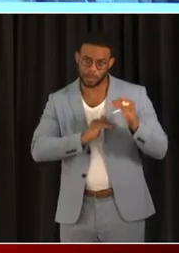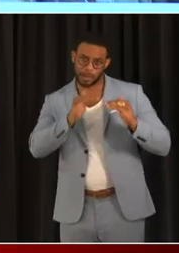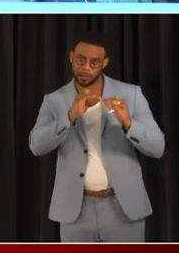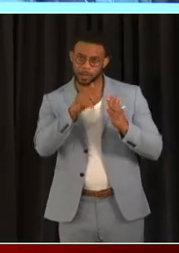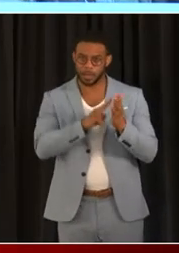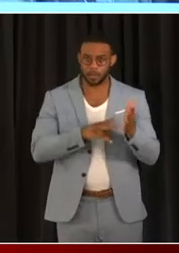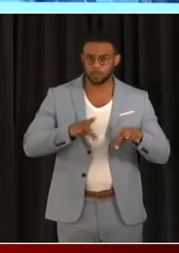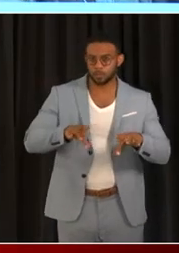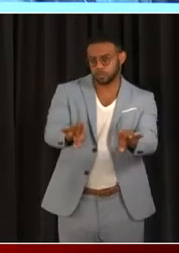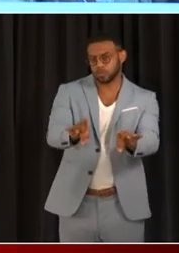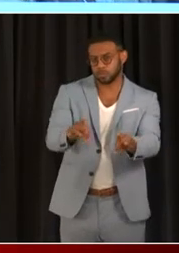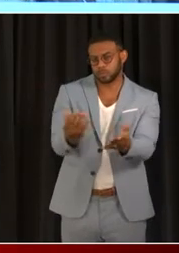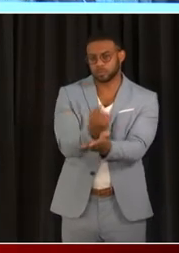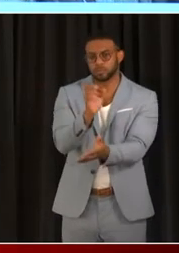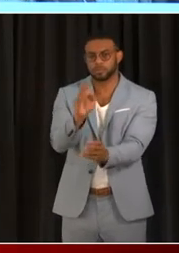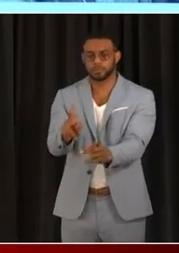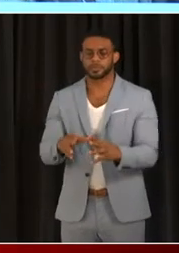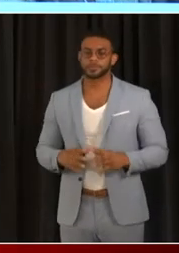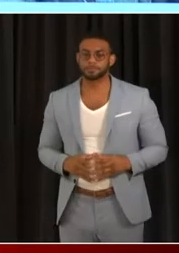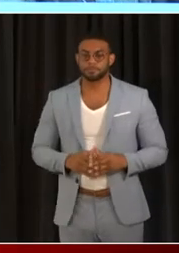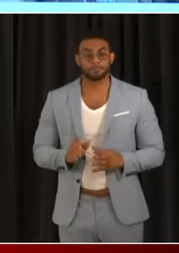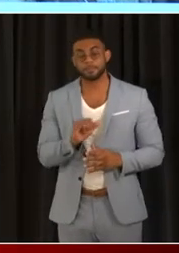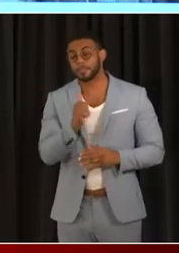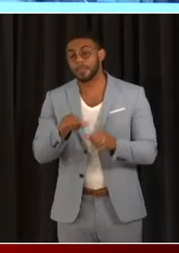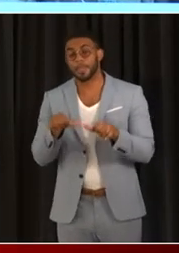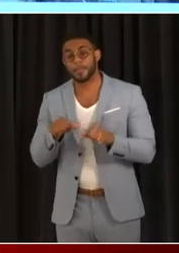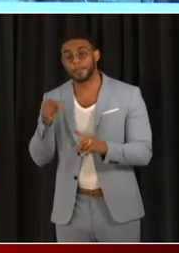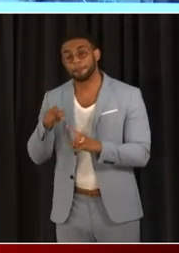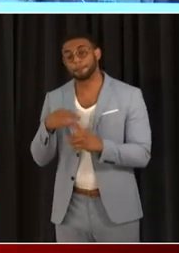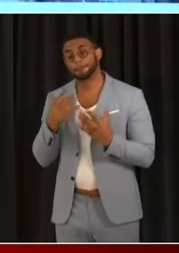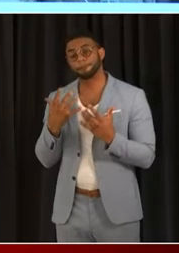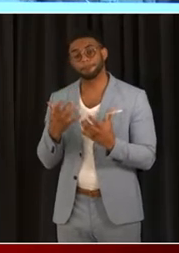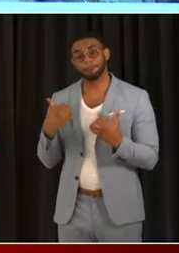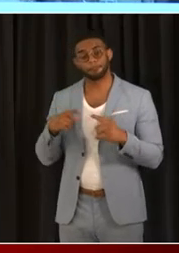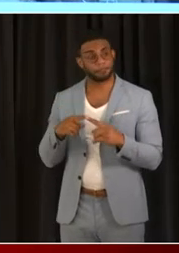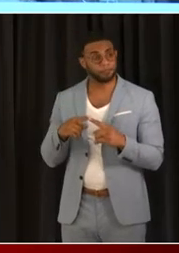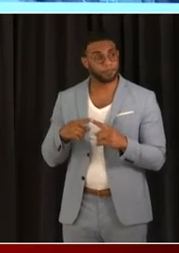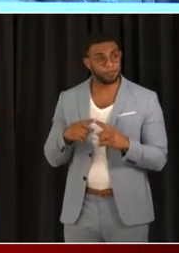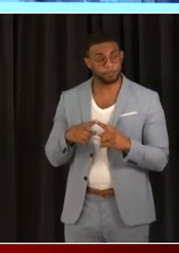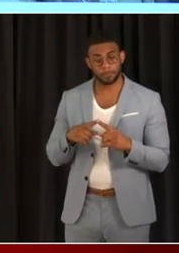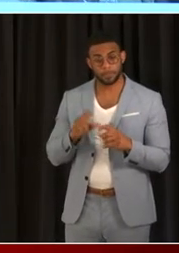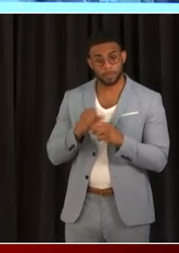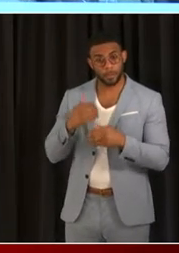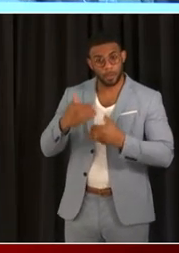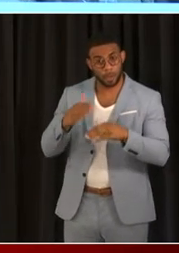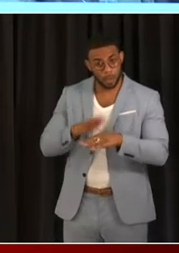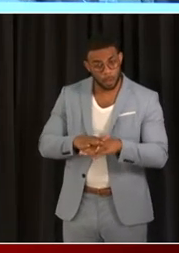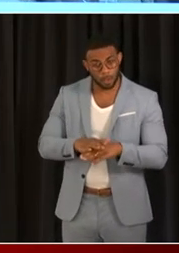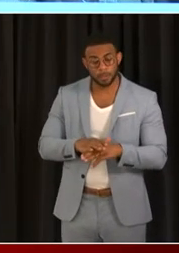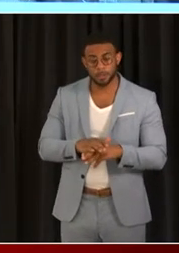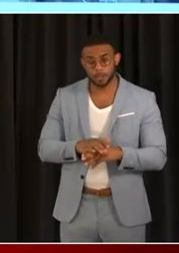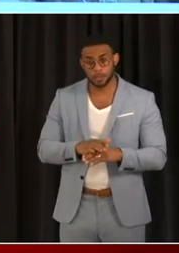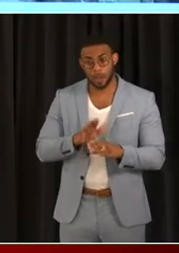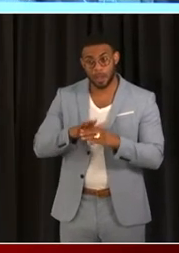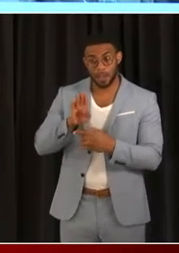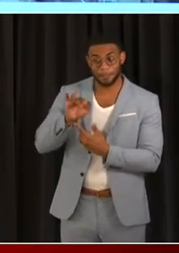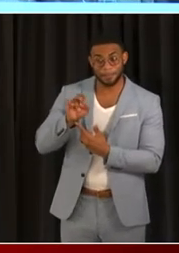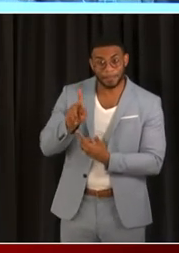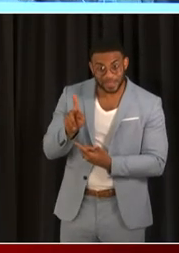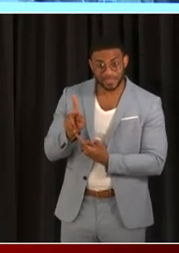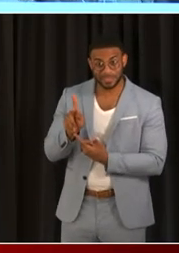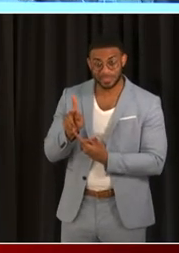equitable contract procurement opportunities. Another area I want to see DC make some progress on is support minority-owned